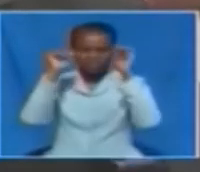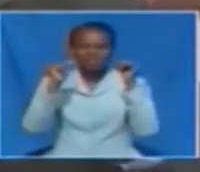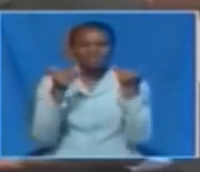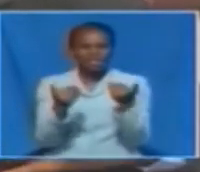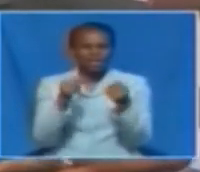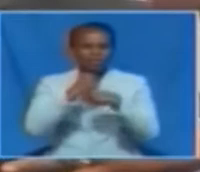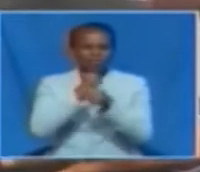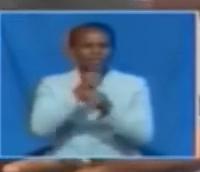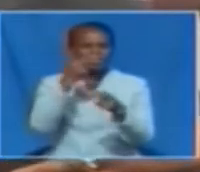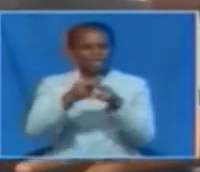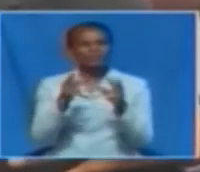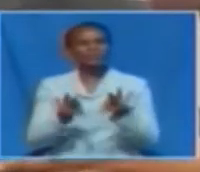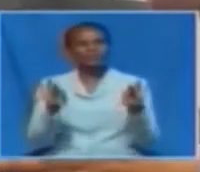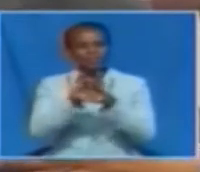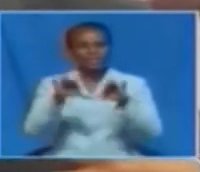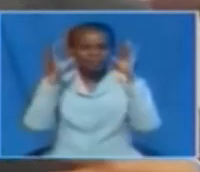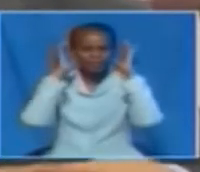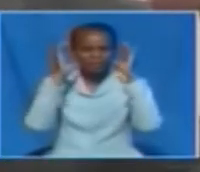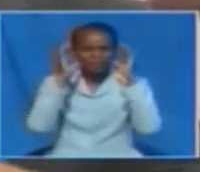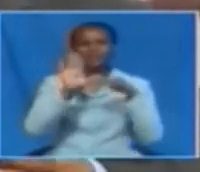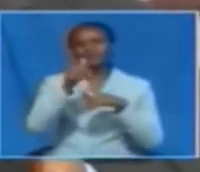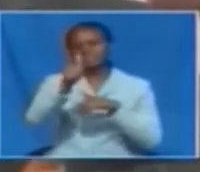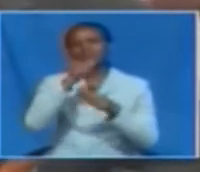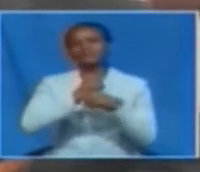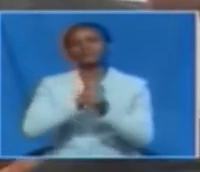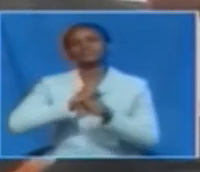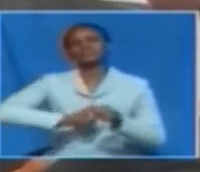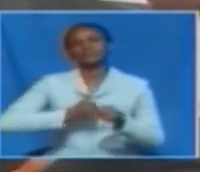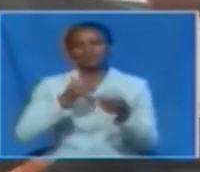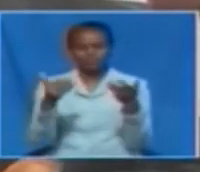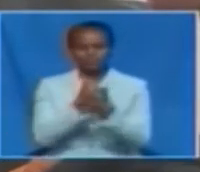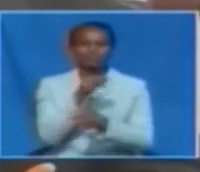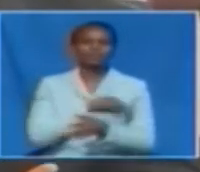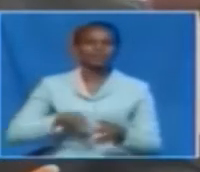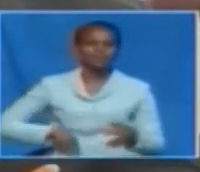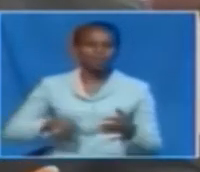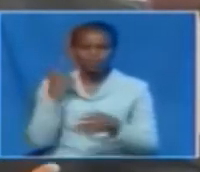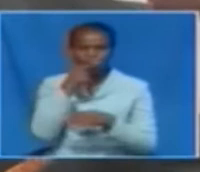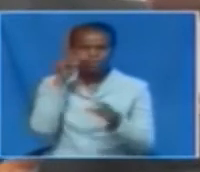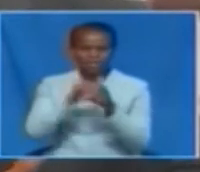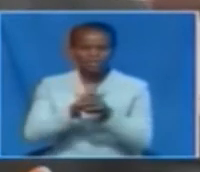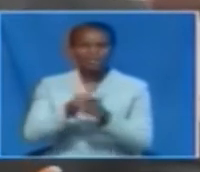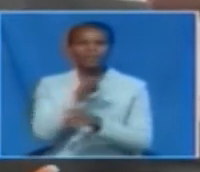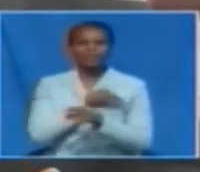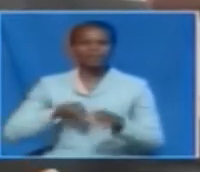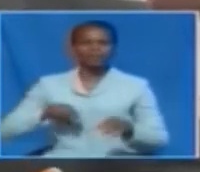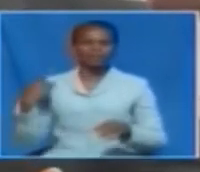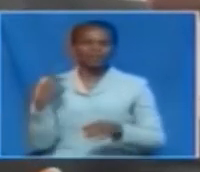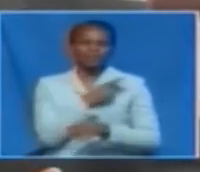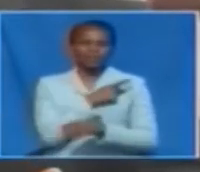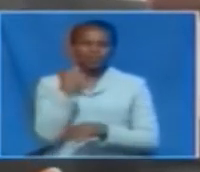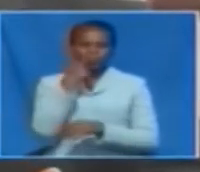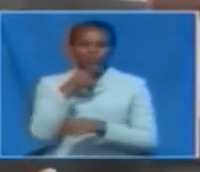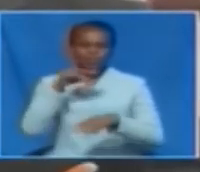you that, you think that you made yourself. The new ones that are coming, the new members of parliament and the councillors that are going to